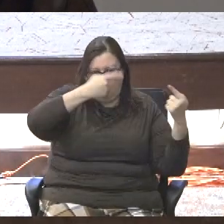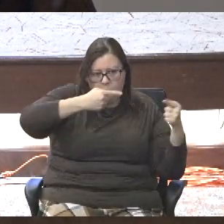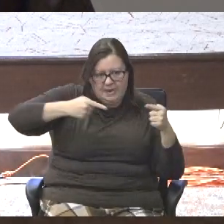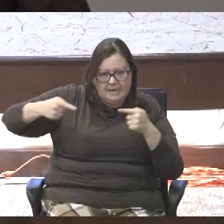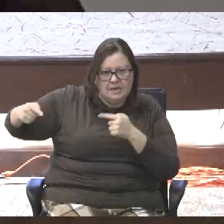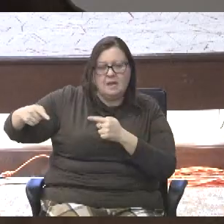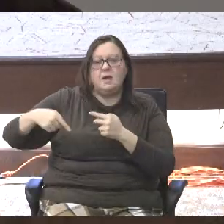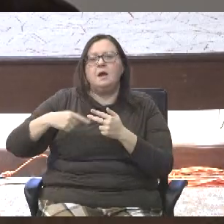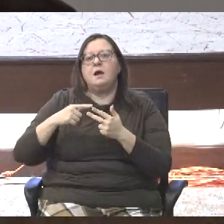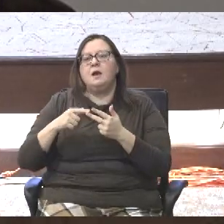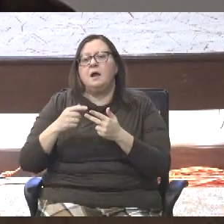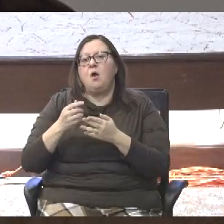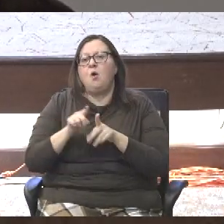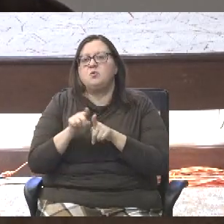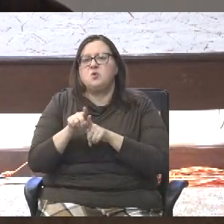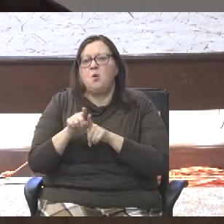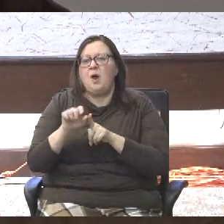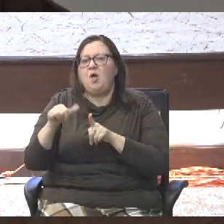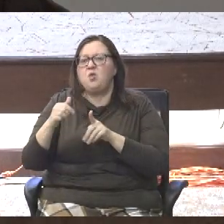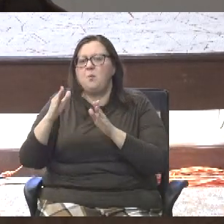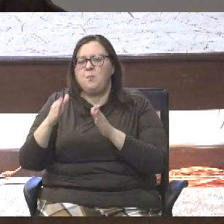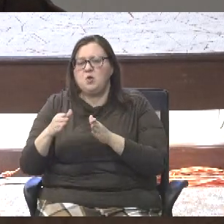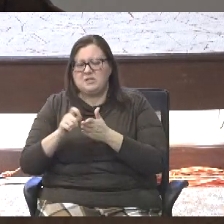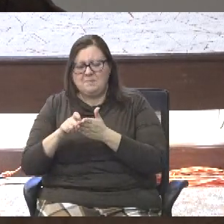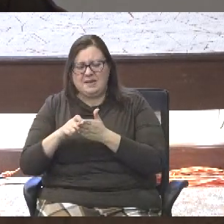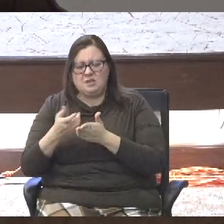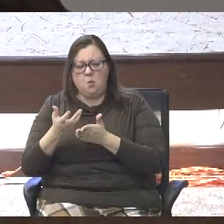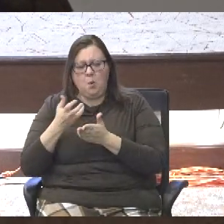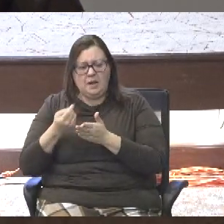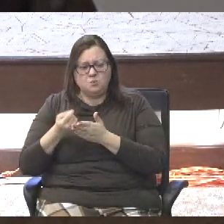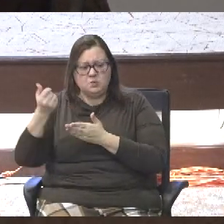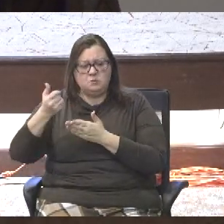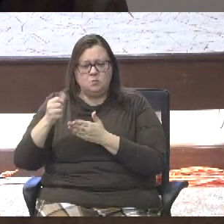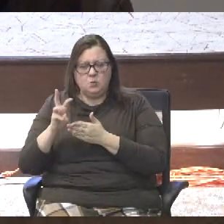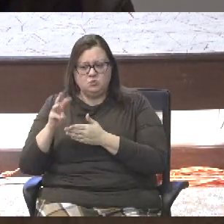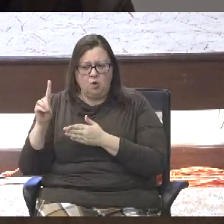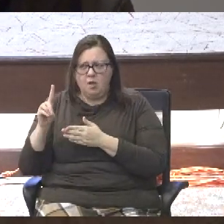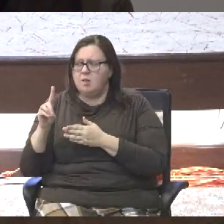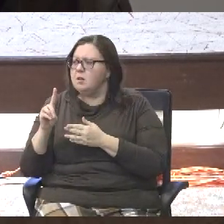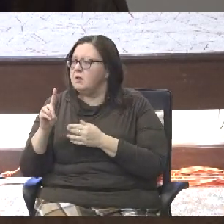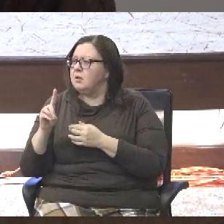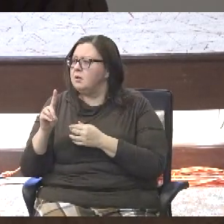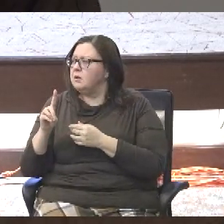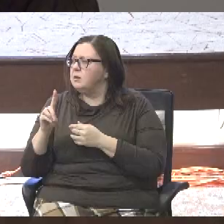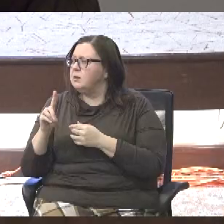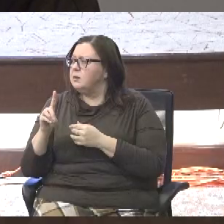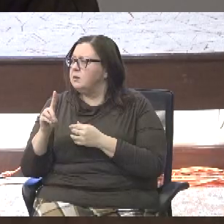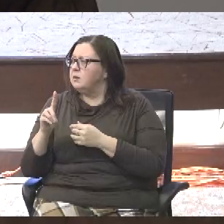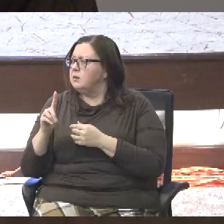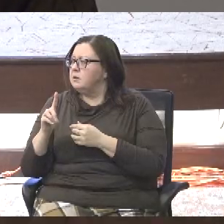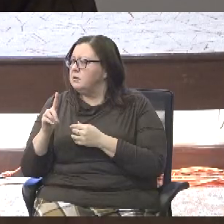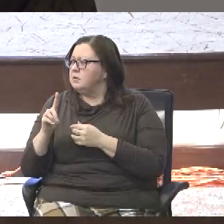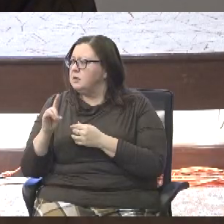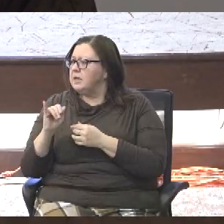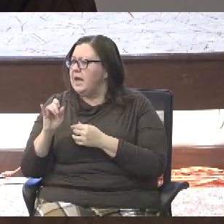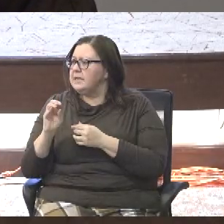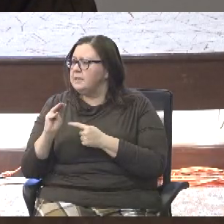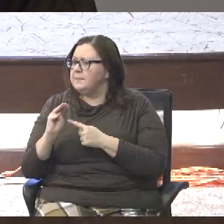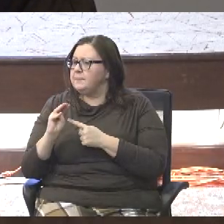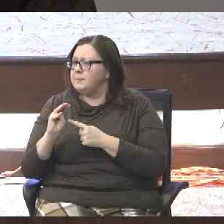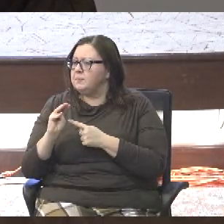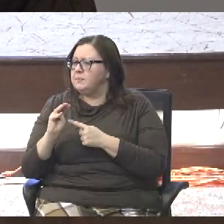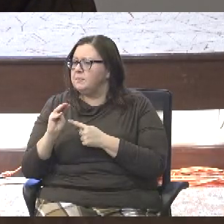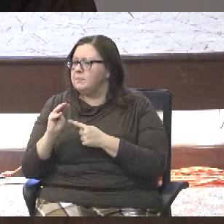actually requested a withdrawal. Do I remember that right, Deidre? A withdrawal on that item. So you'll